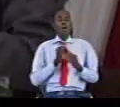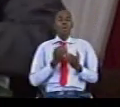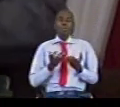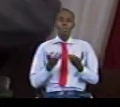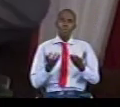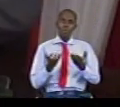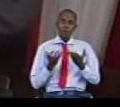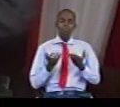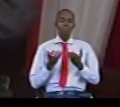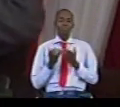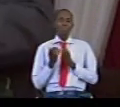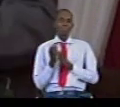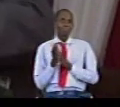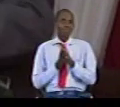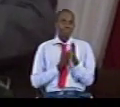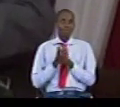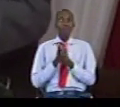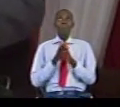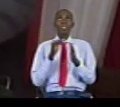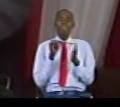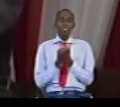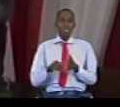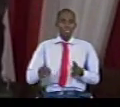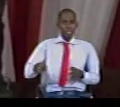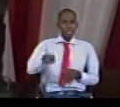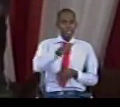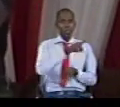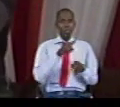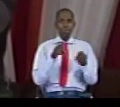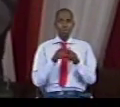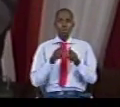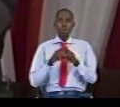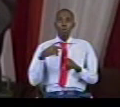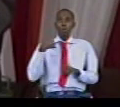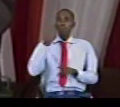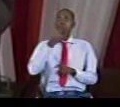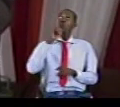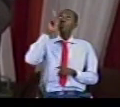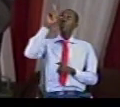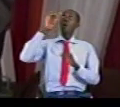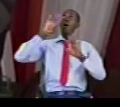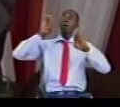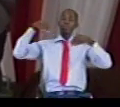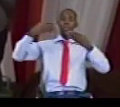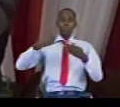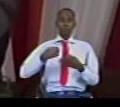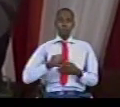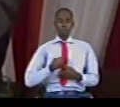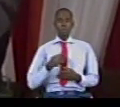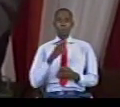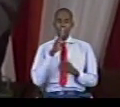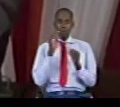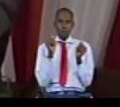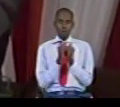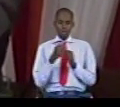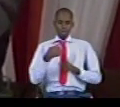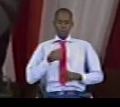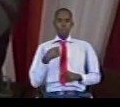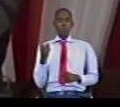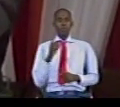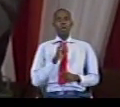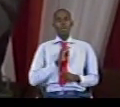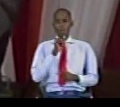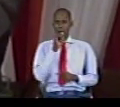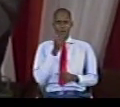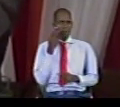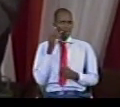I desire that they also whom thou hast given me be with me where I am. You see that?